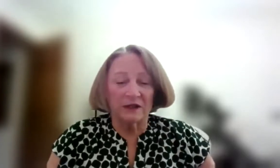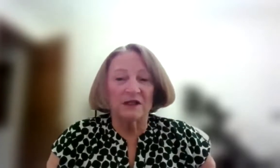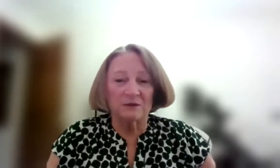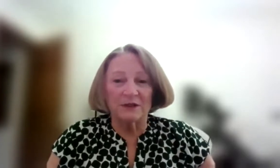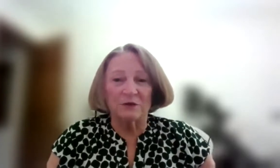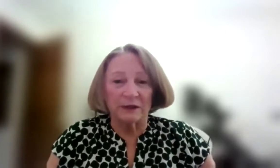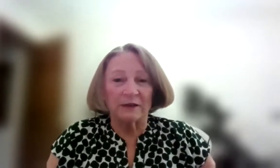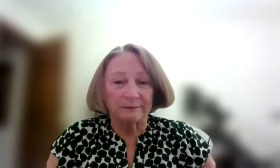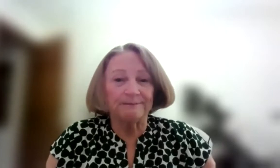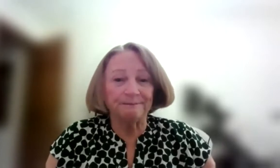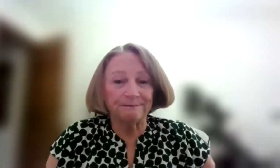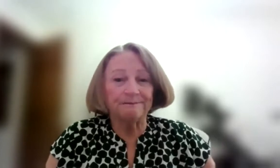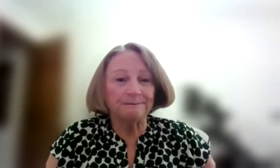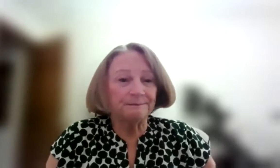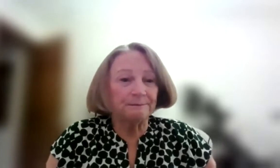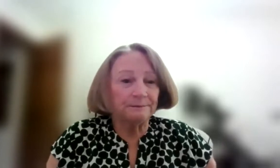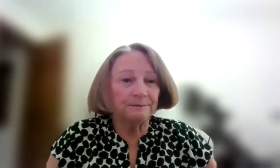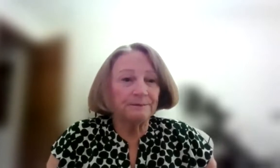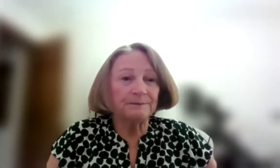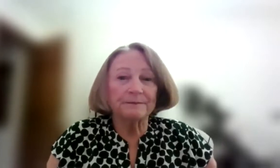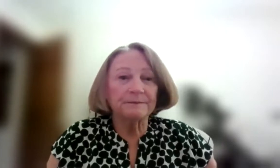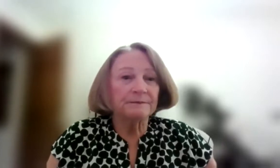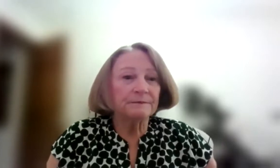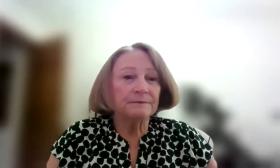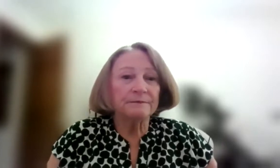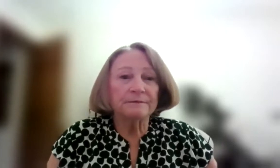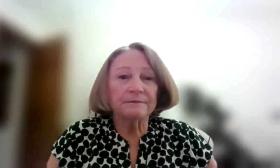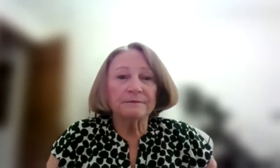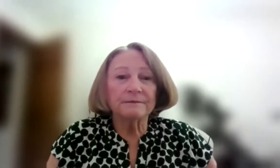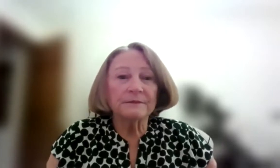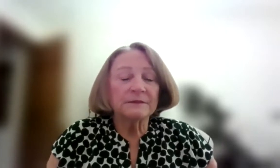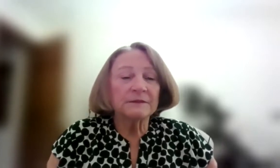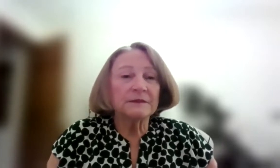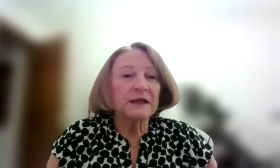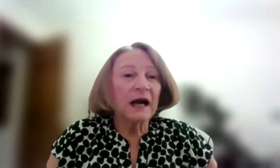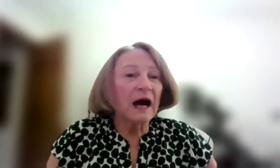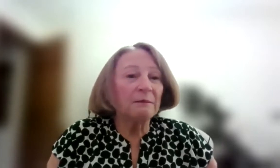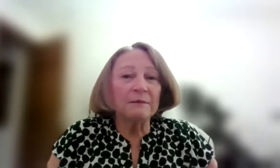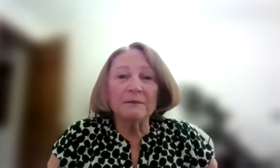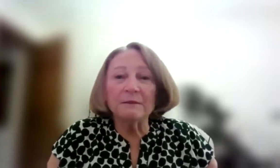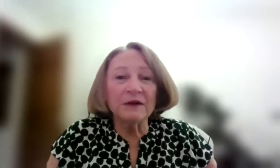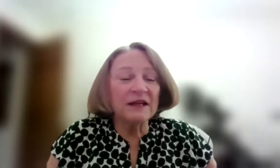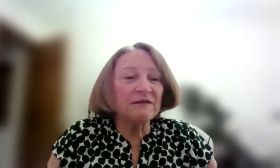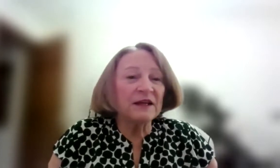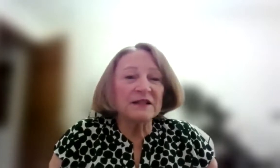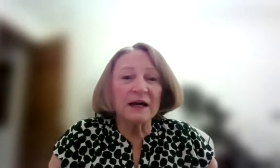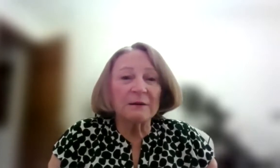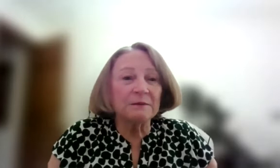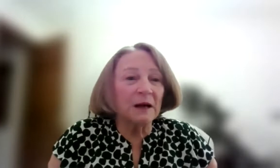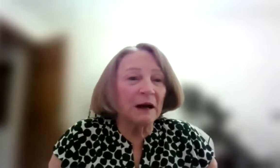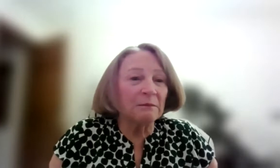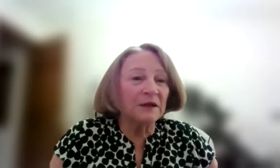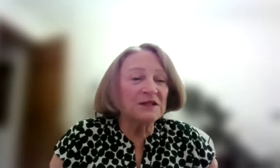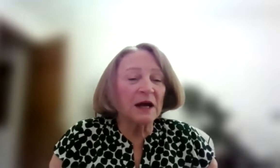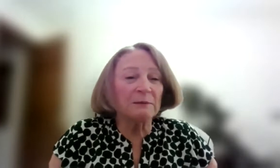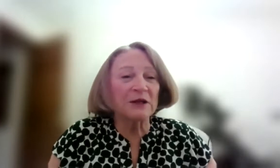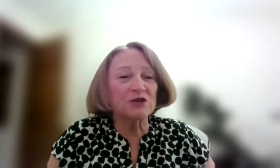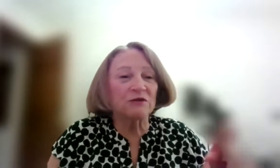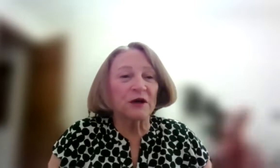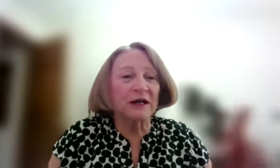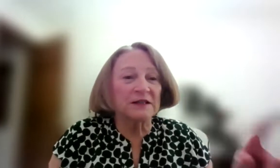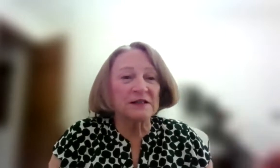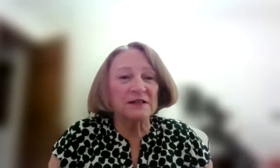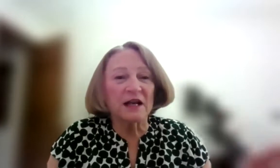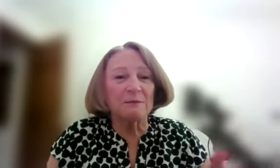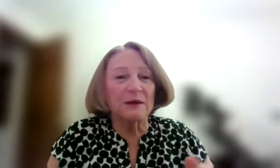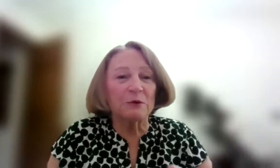what we need to be doing. I believe that, Melissa, I'm not